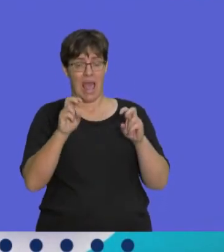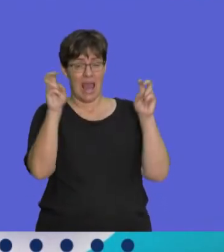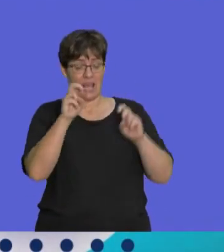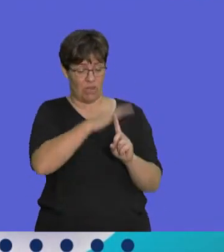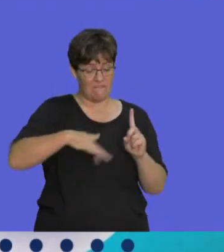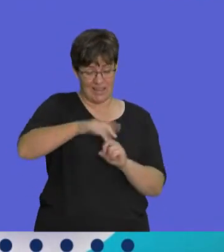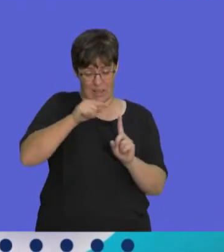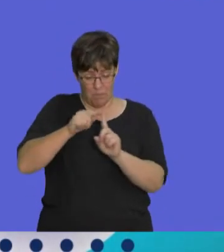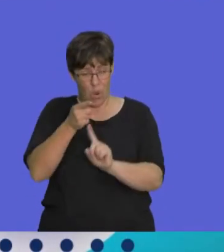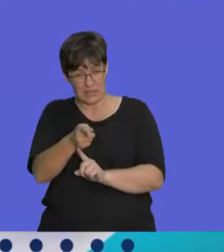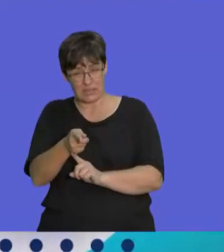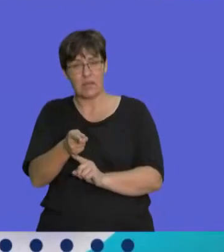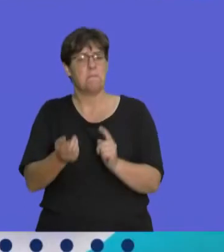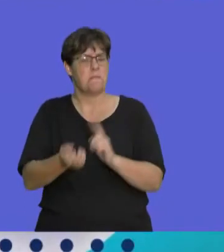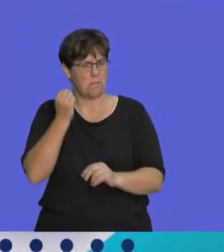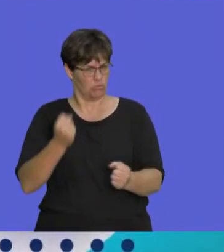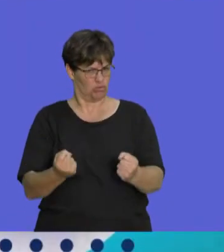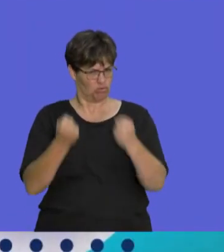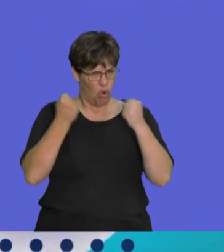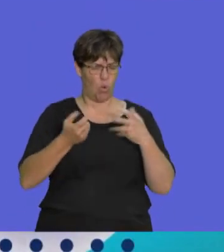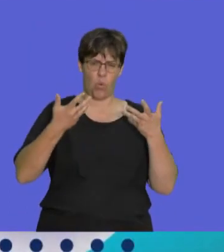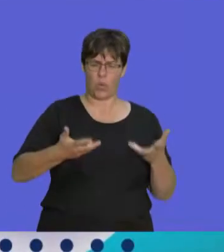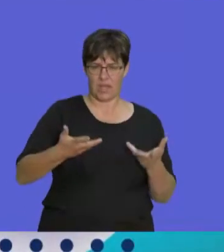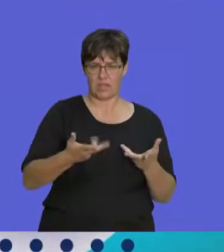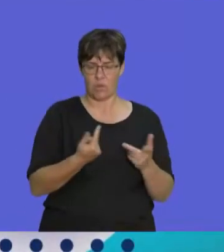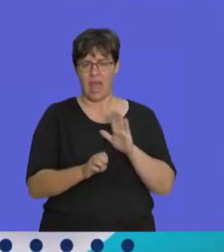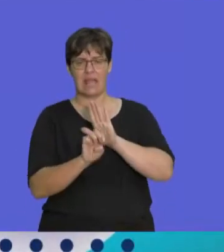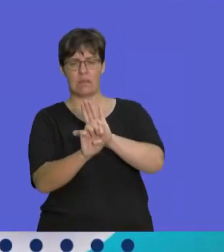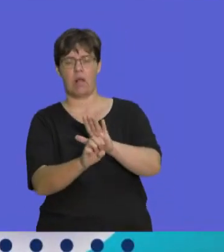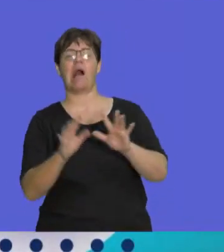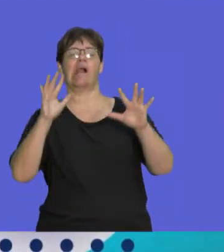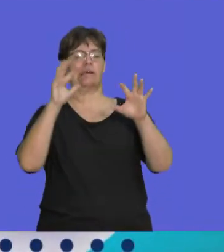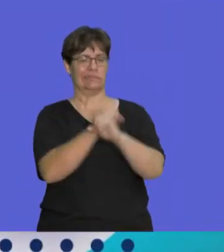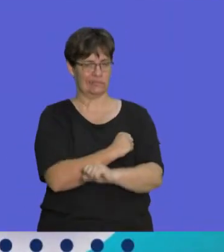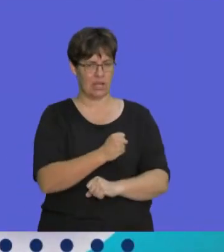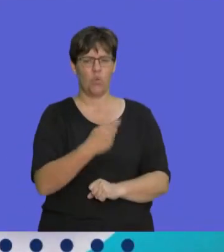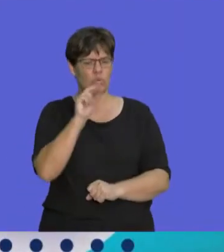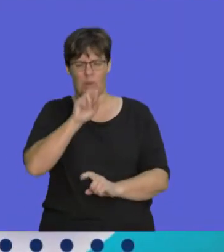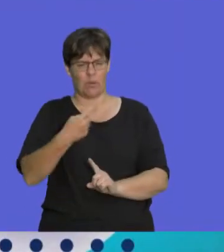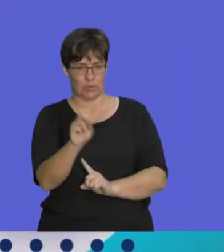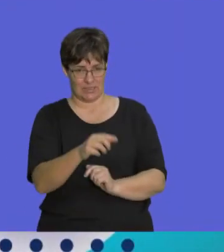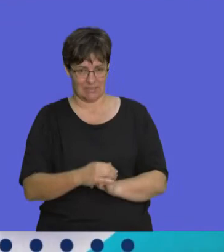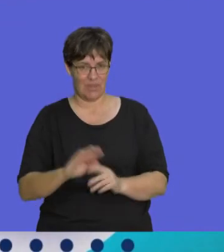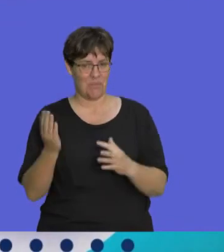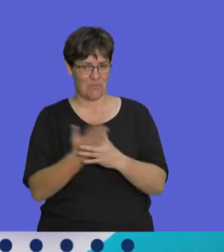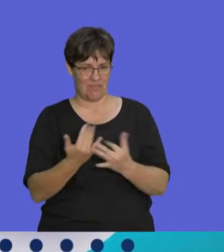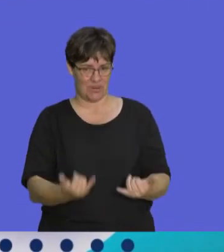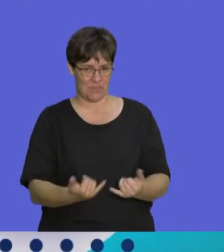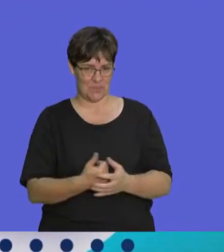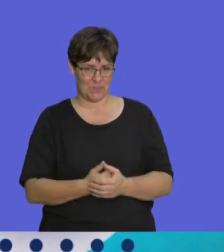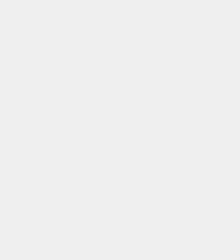point, given some examples, so that you get a sense of what exactly we're talking about. Let's take a short break for now.